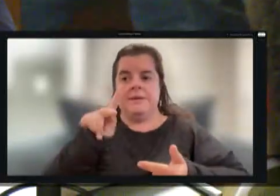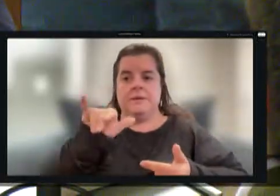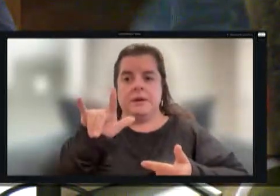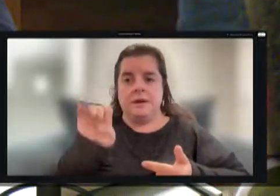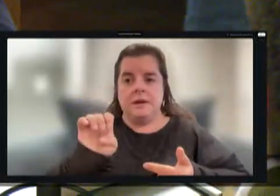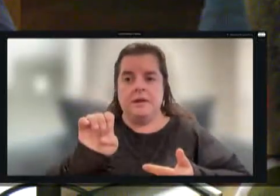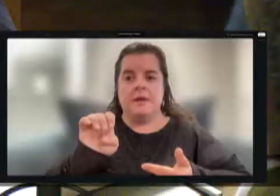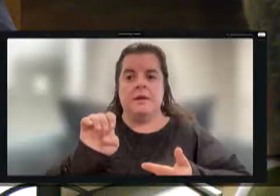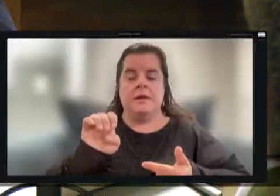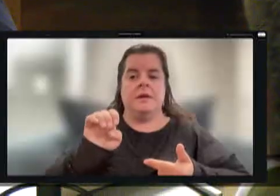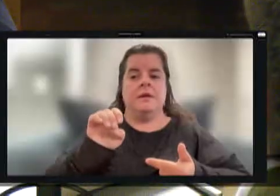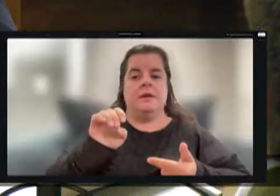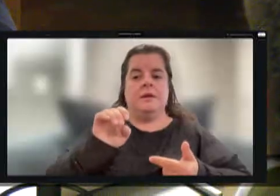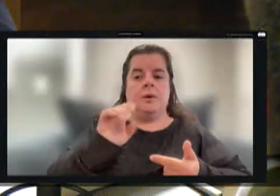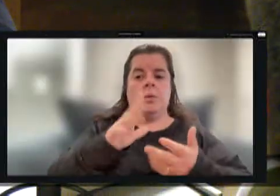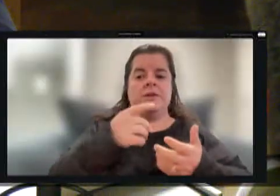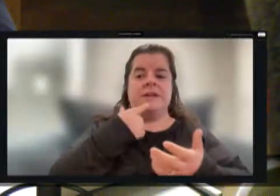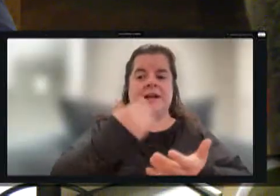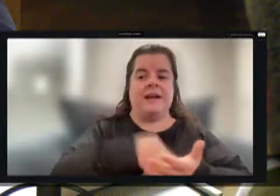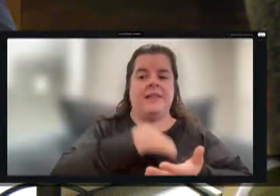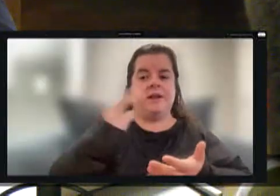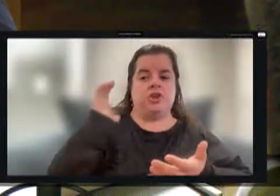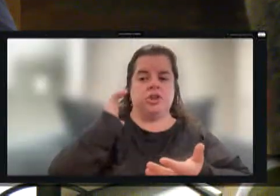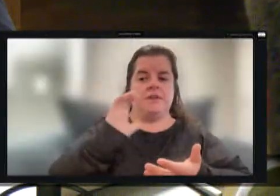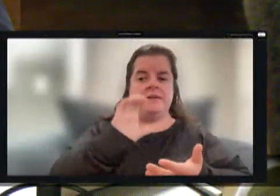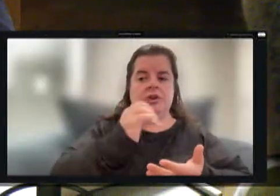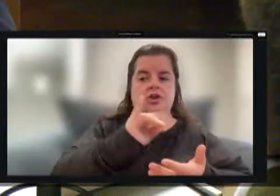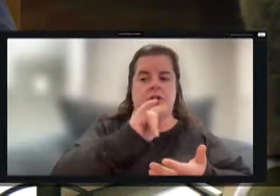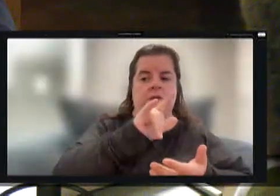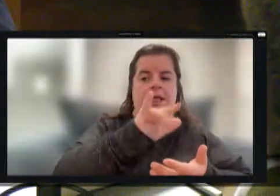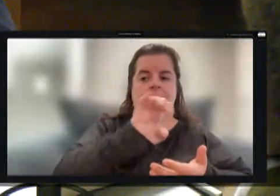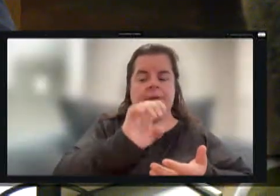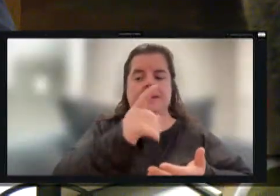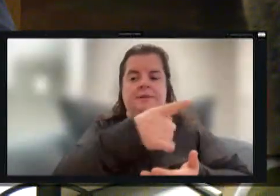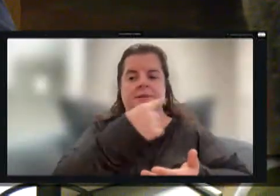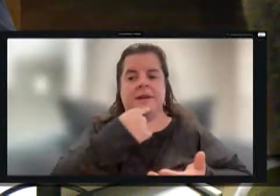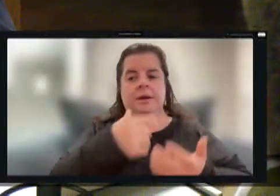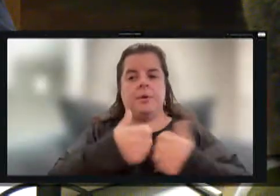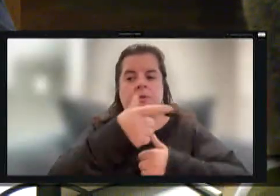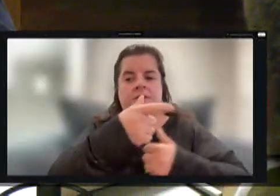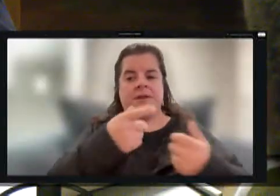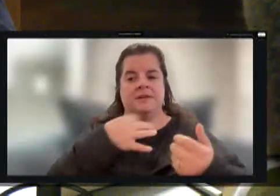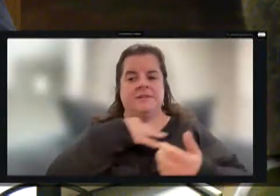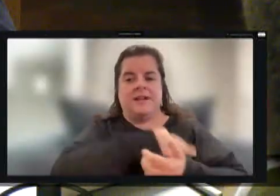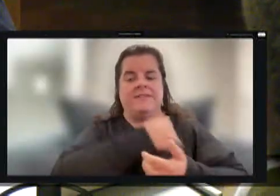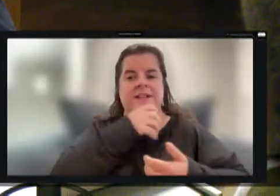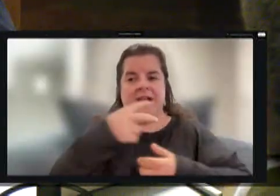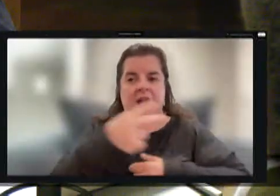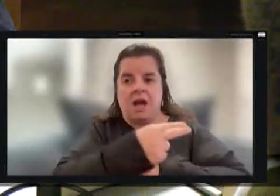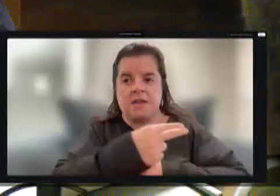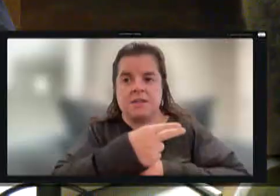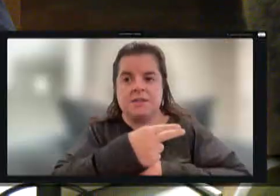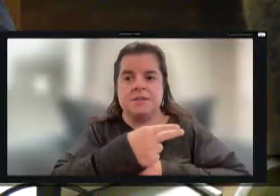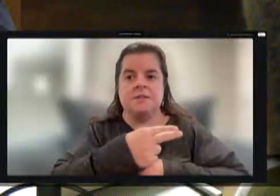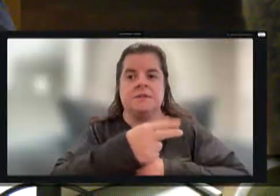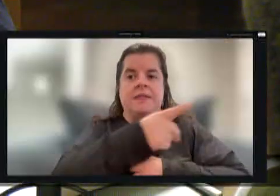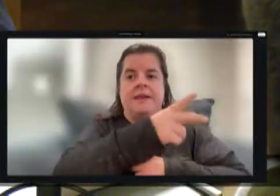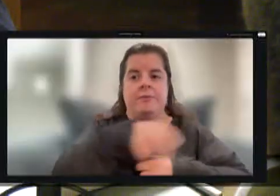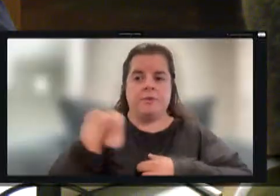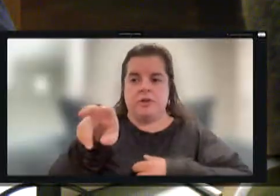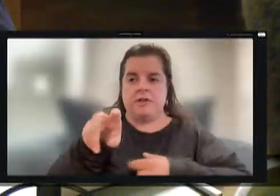that Chief Chintalopoulos said, was that most of the positions are not actually cut. They have been transferred